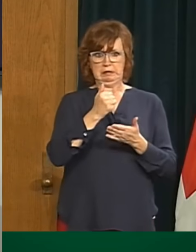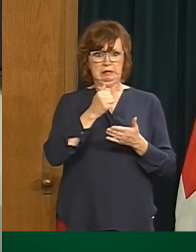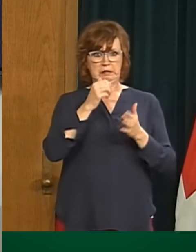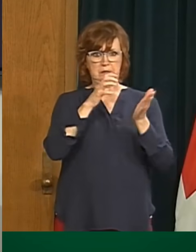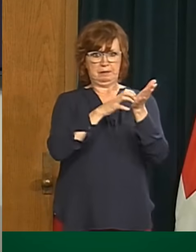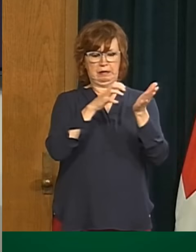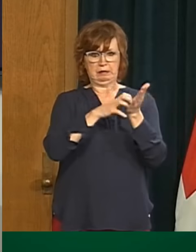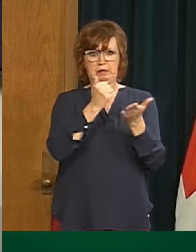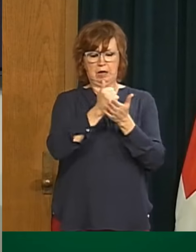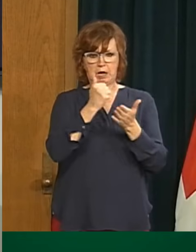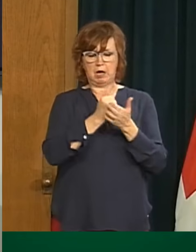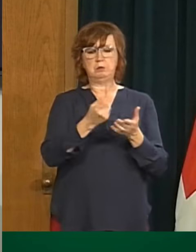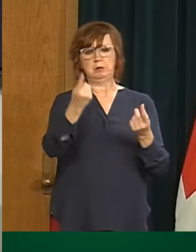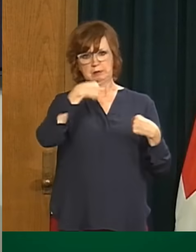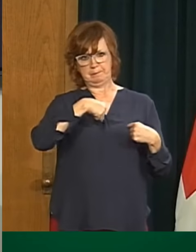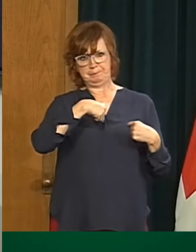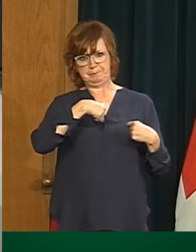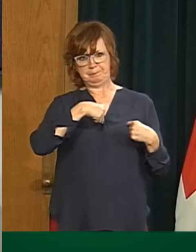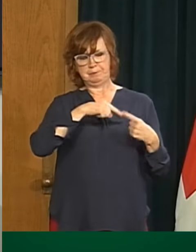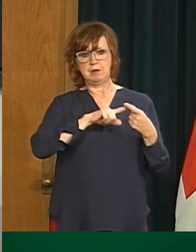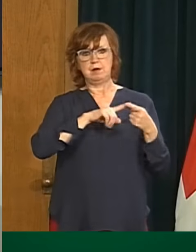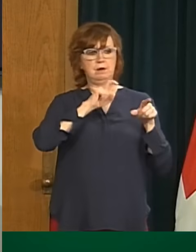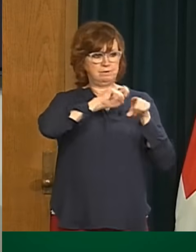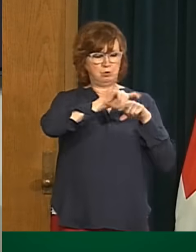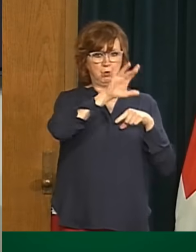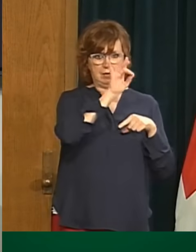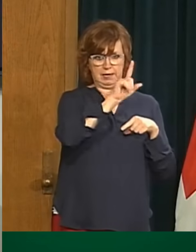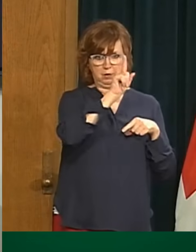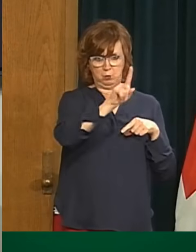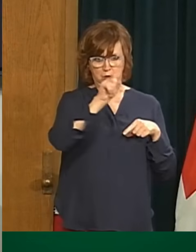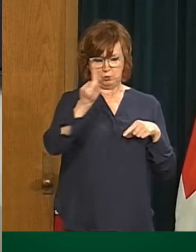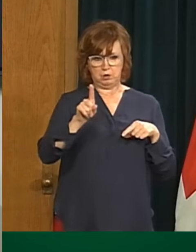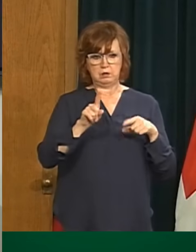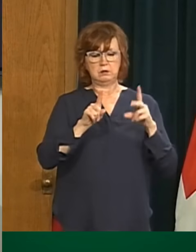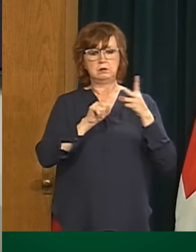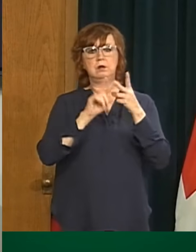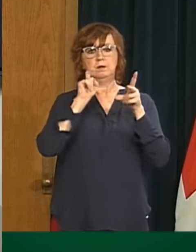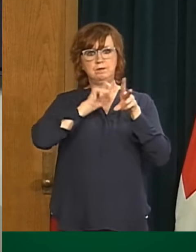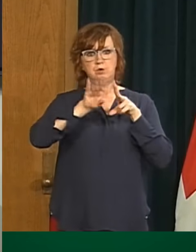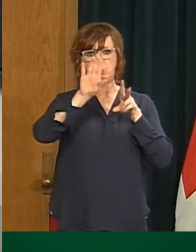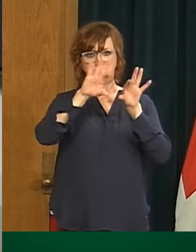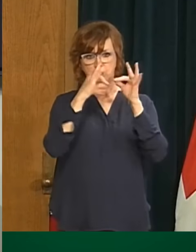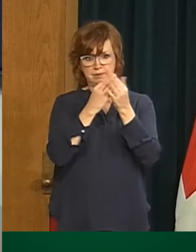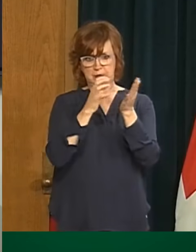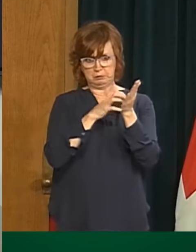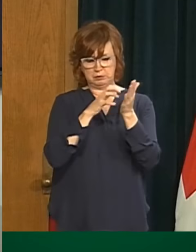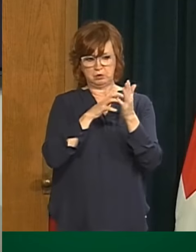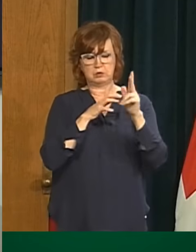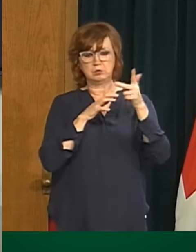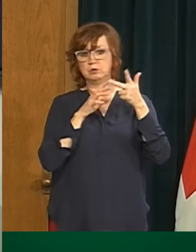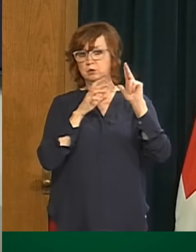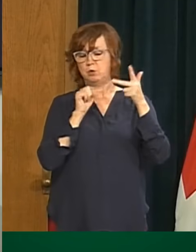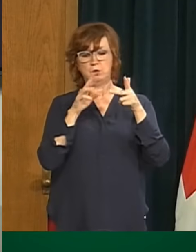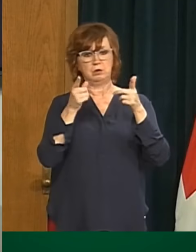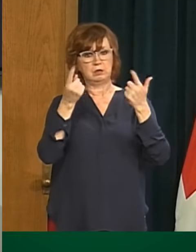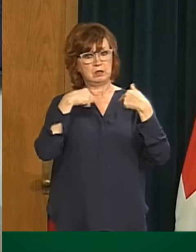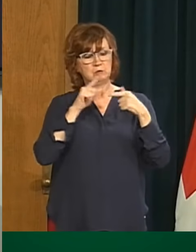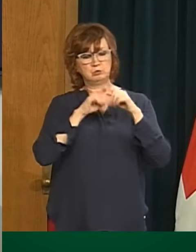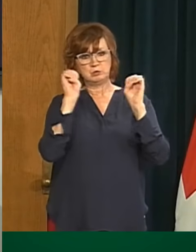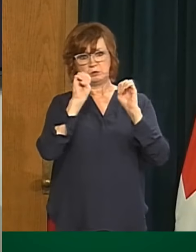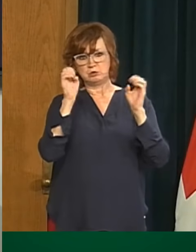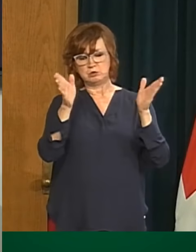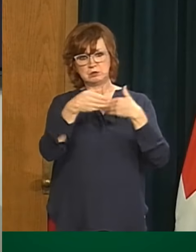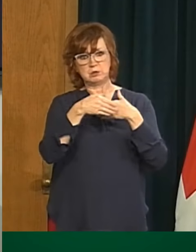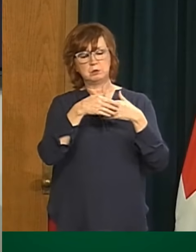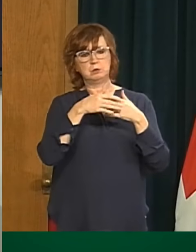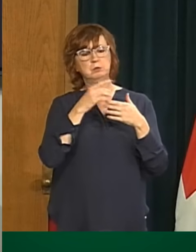you can always present to an emergency room. We want to see you. We're doing everything we can to make sure it's the safest, best experience possible for